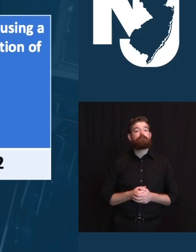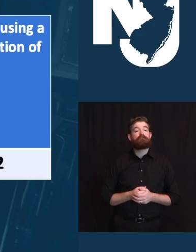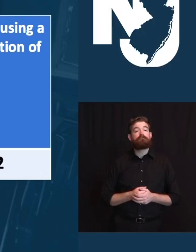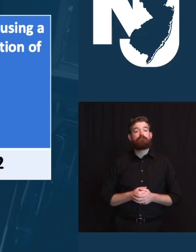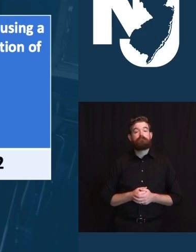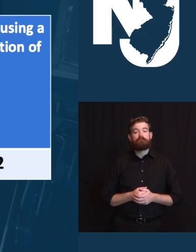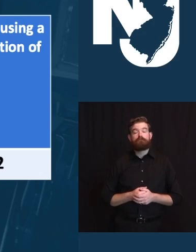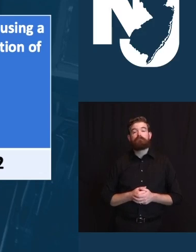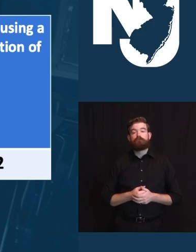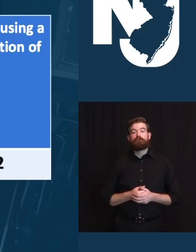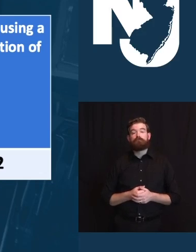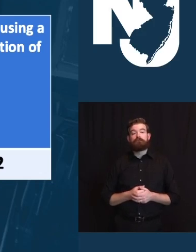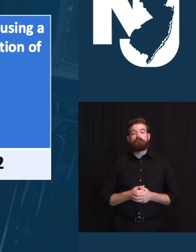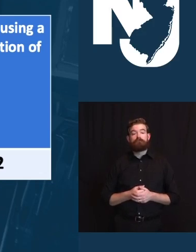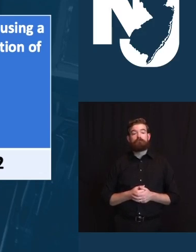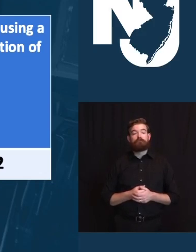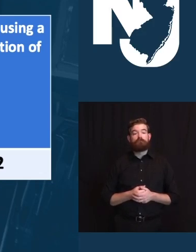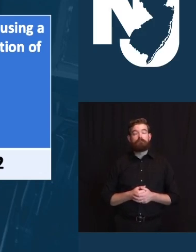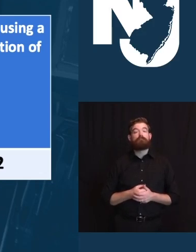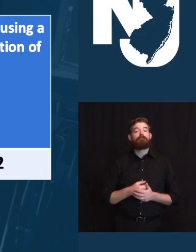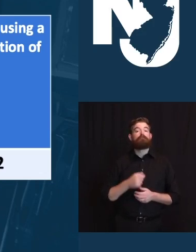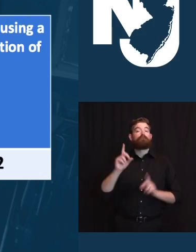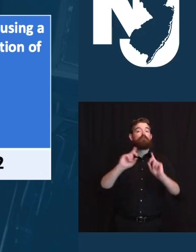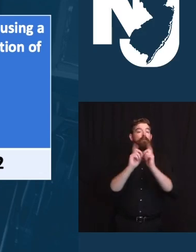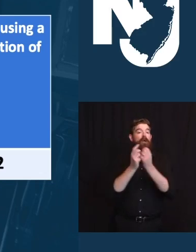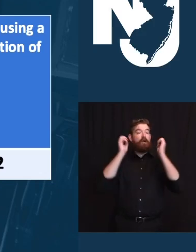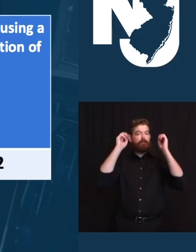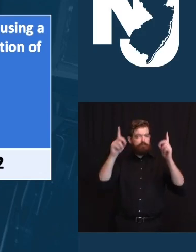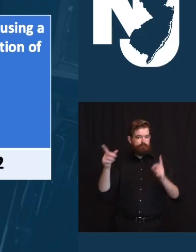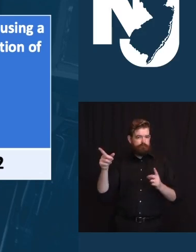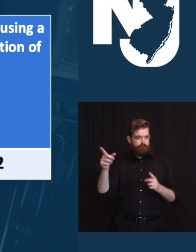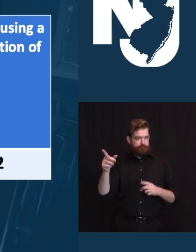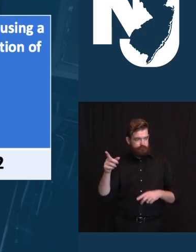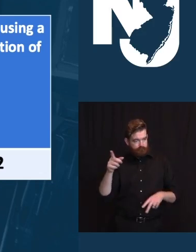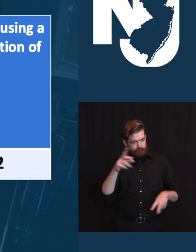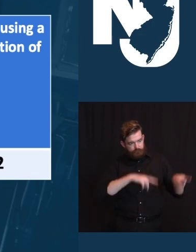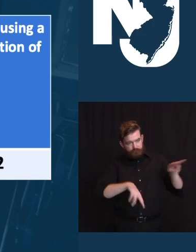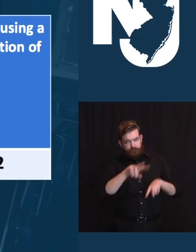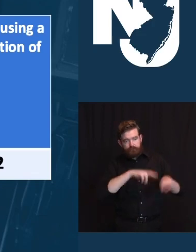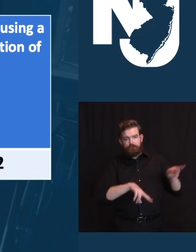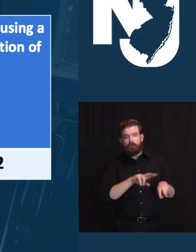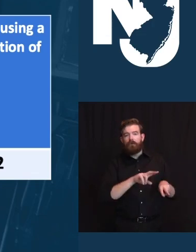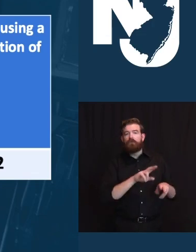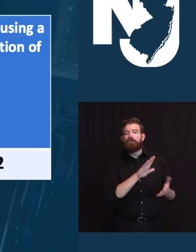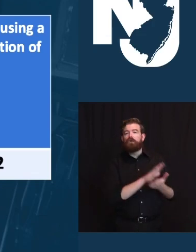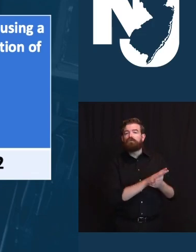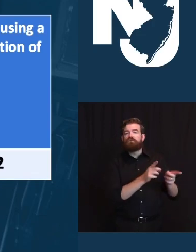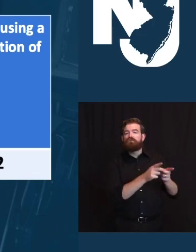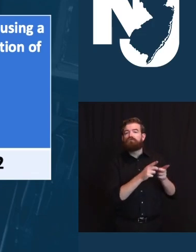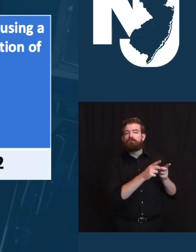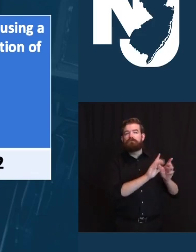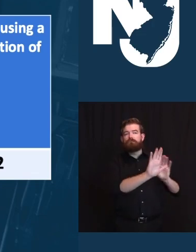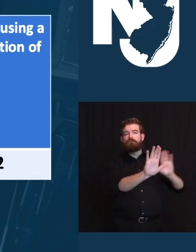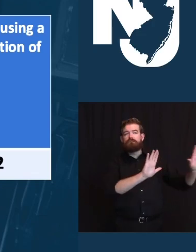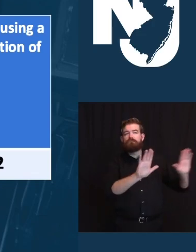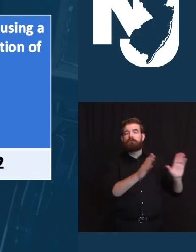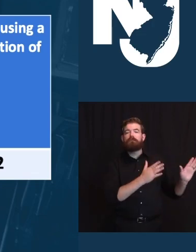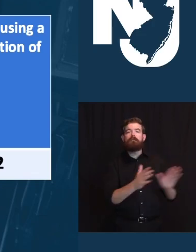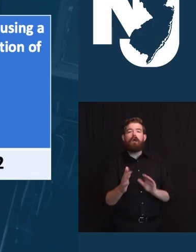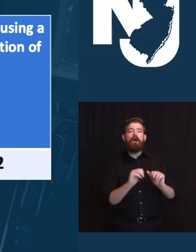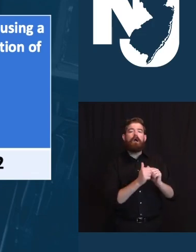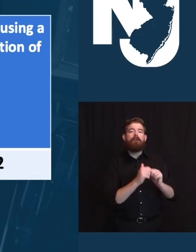Department of Education. As of yesterday's count, the department had received 804 reopening plans from districts, charter